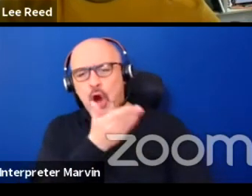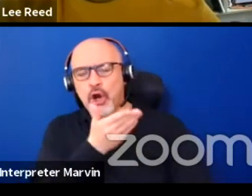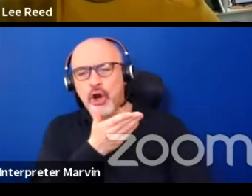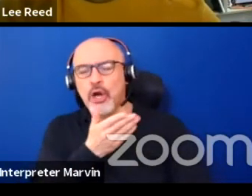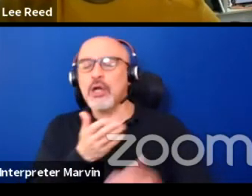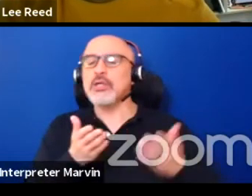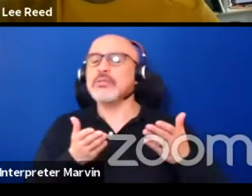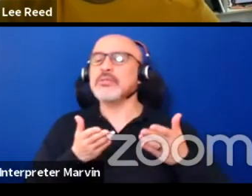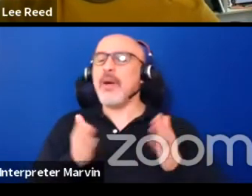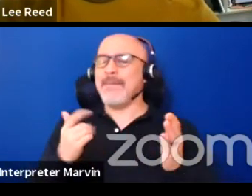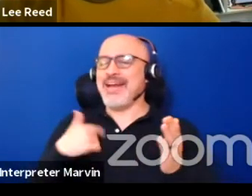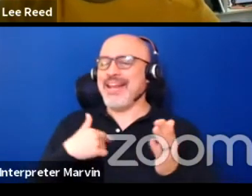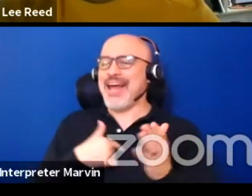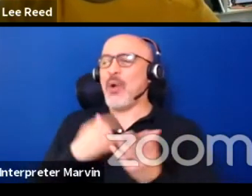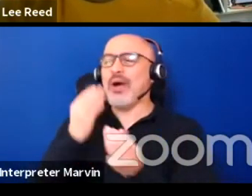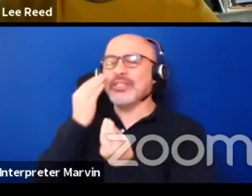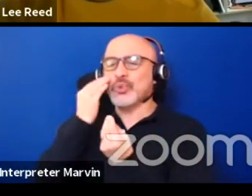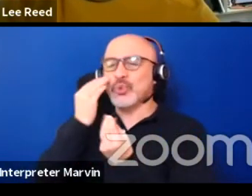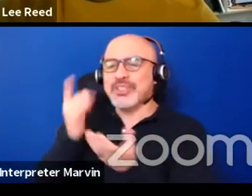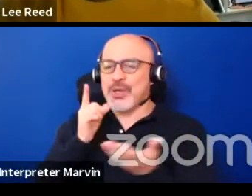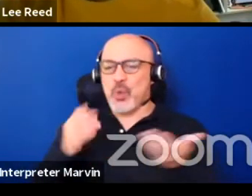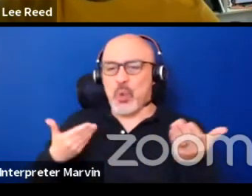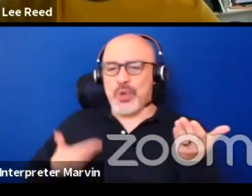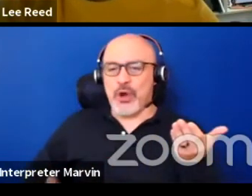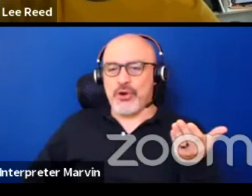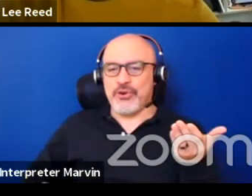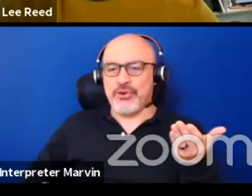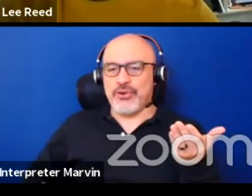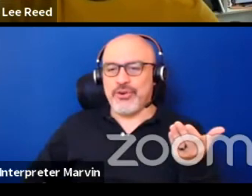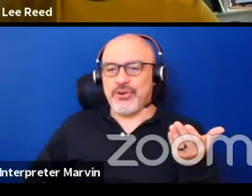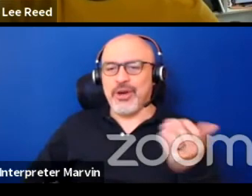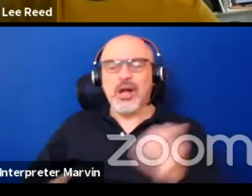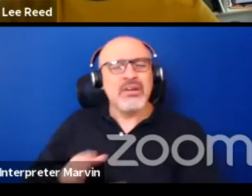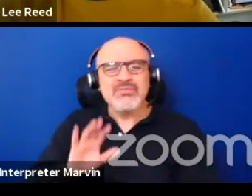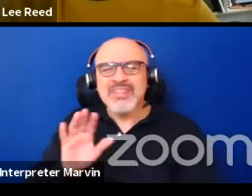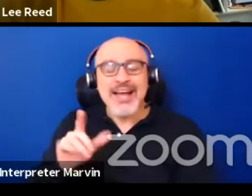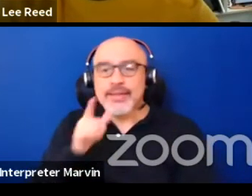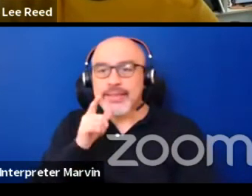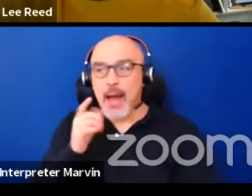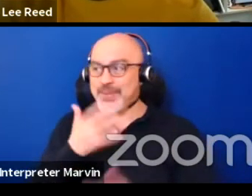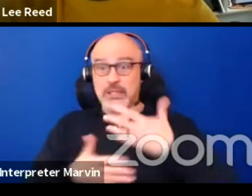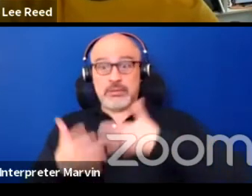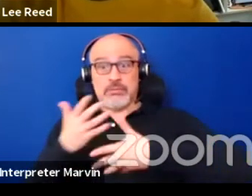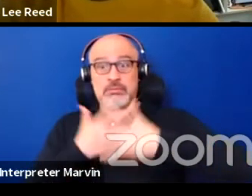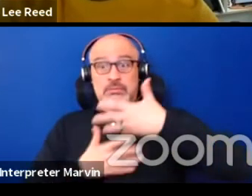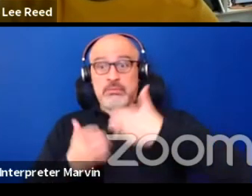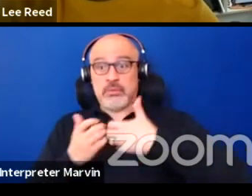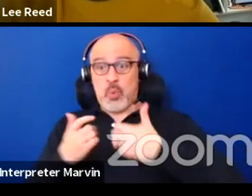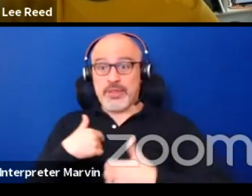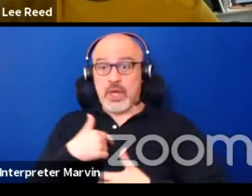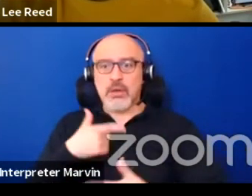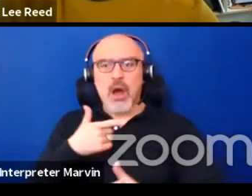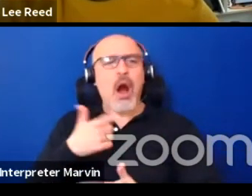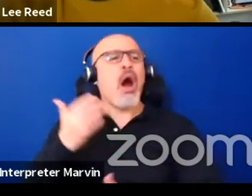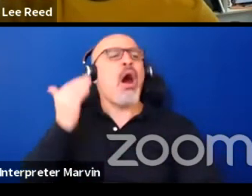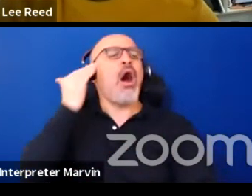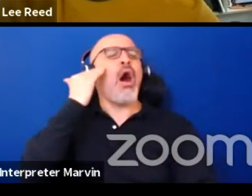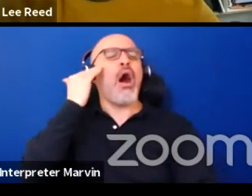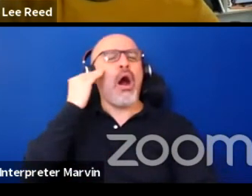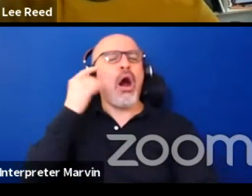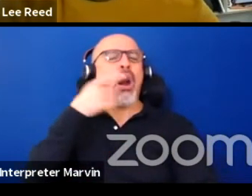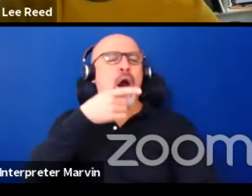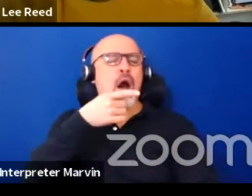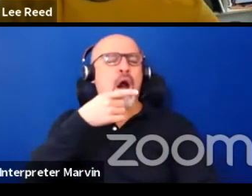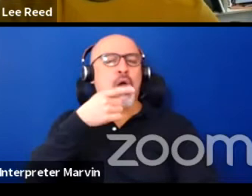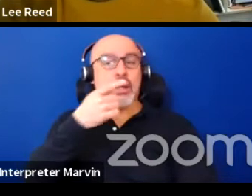are. And not know, just because you've been around us, know that we've been around you just